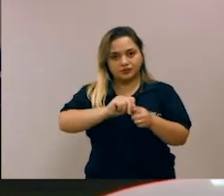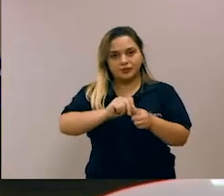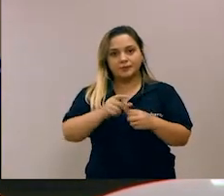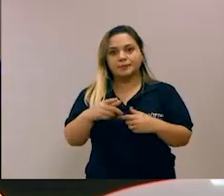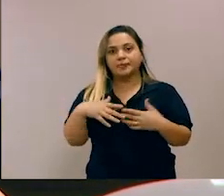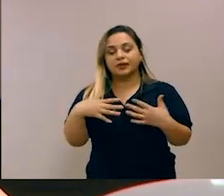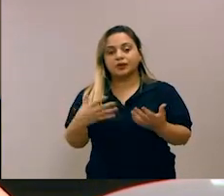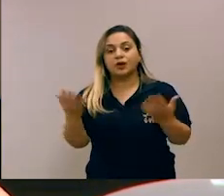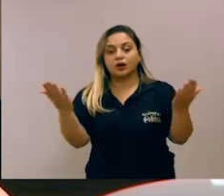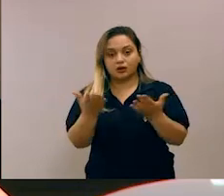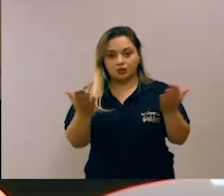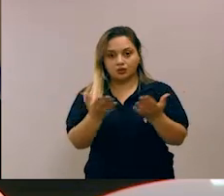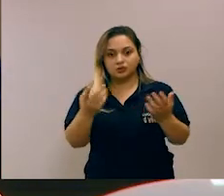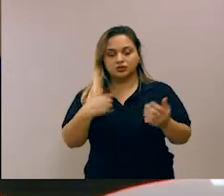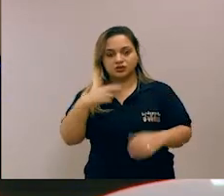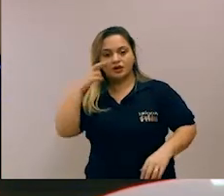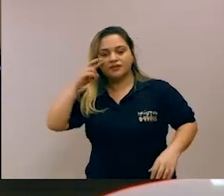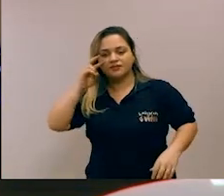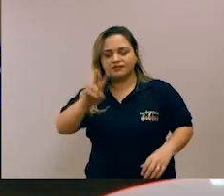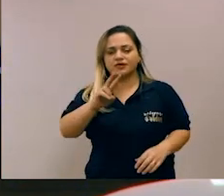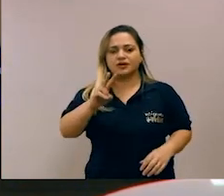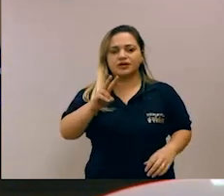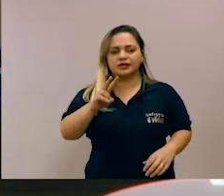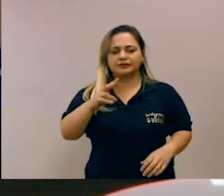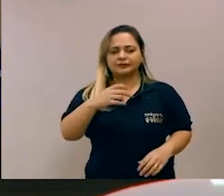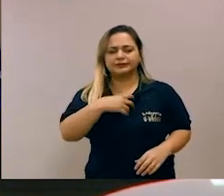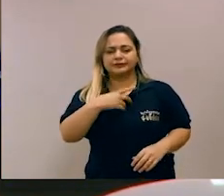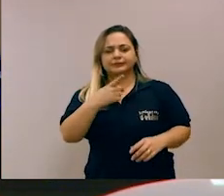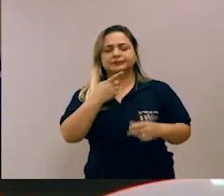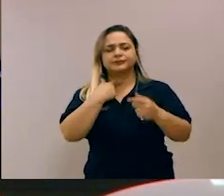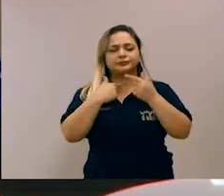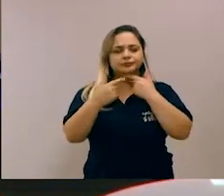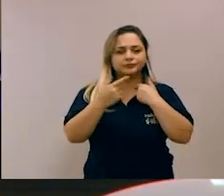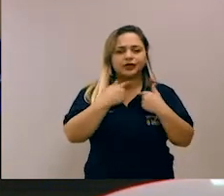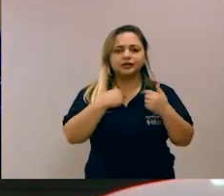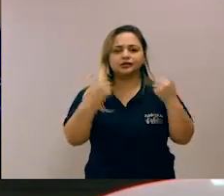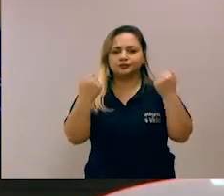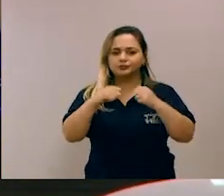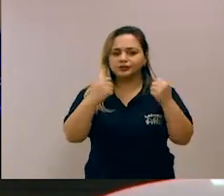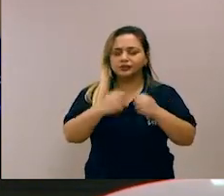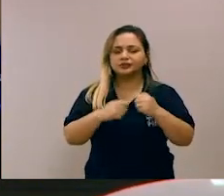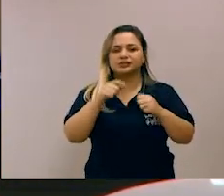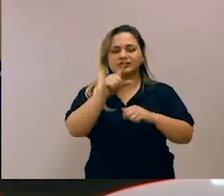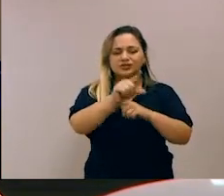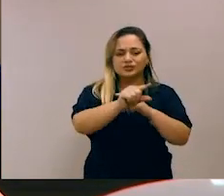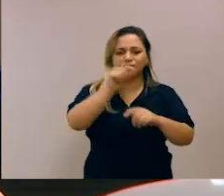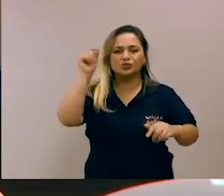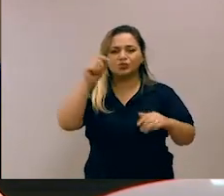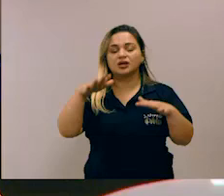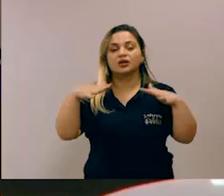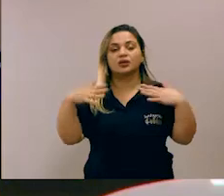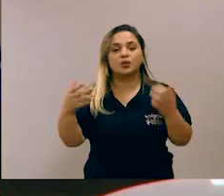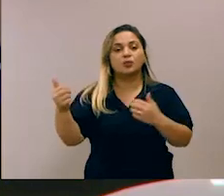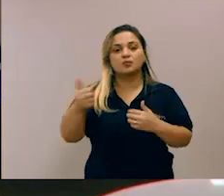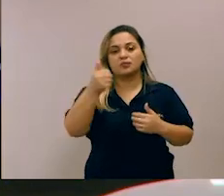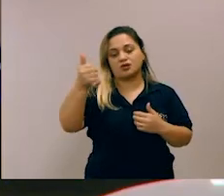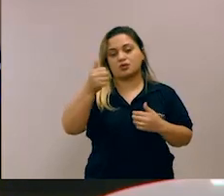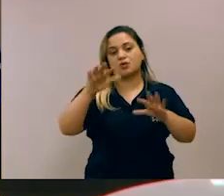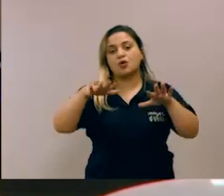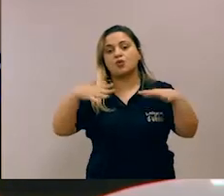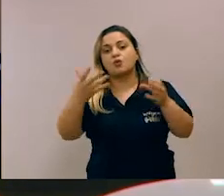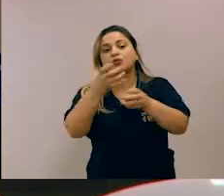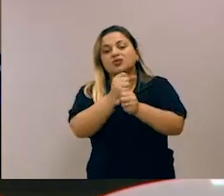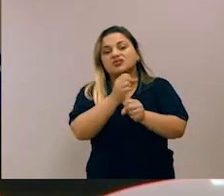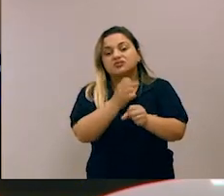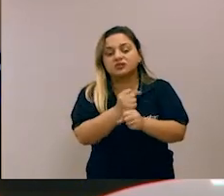control, usually we see the need of analyzing decisions made